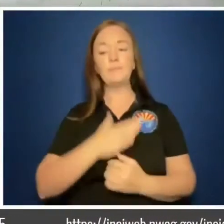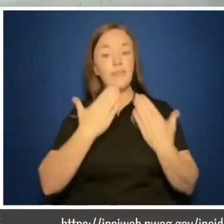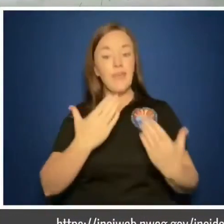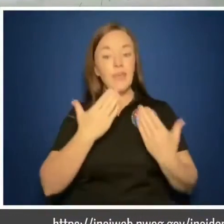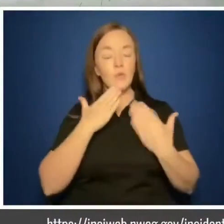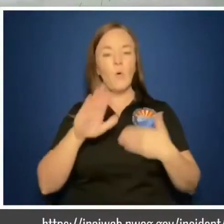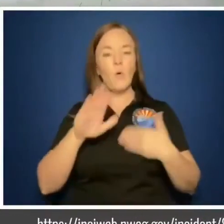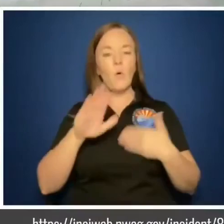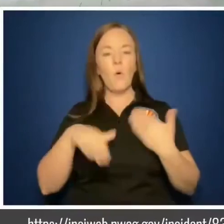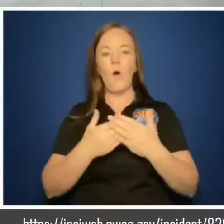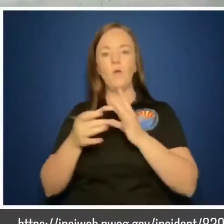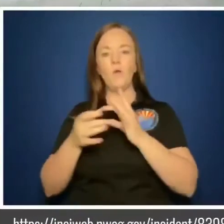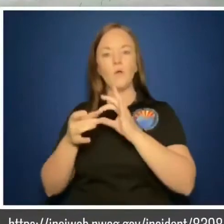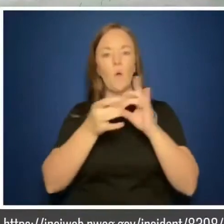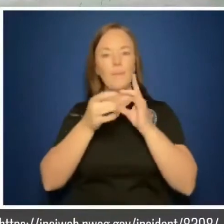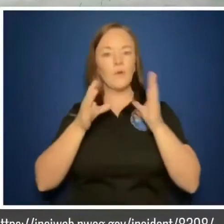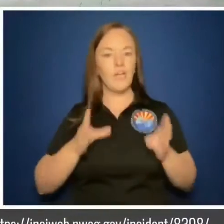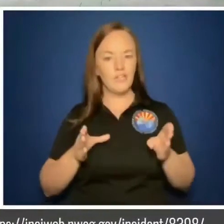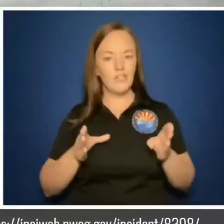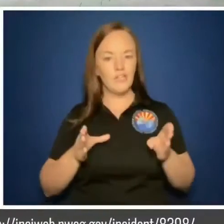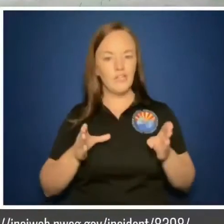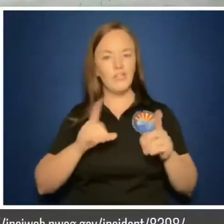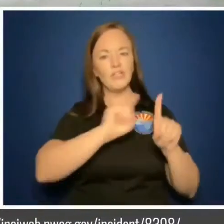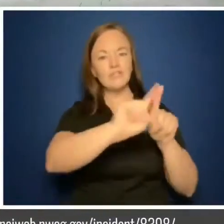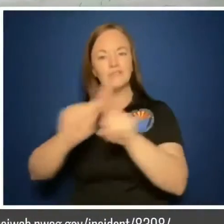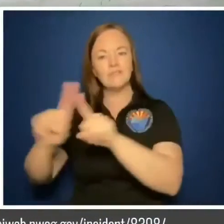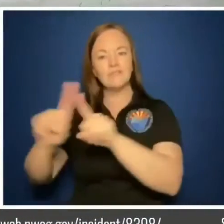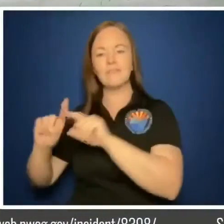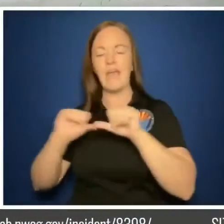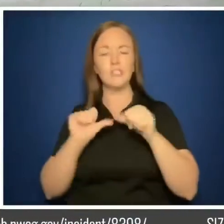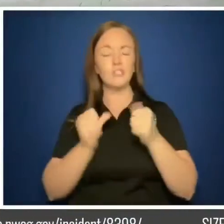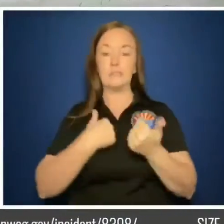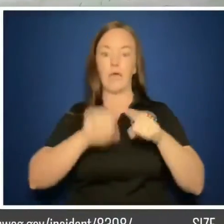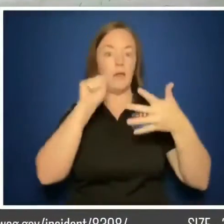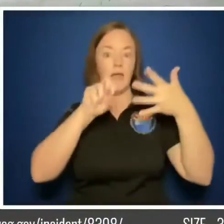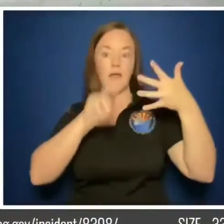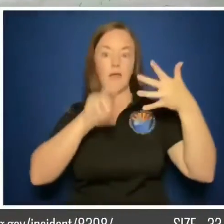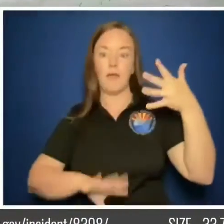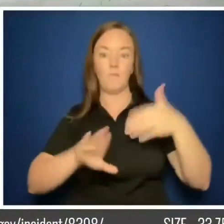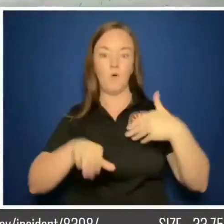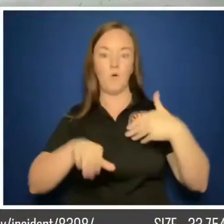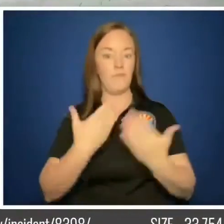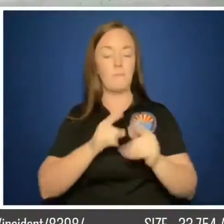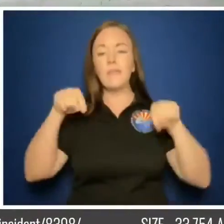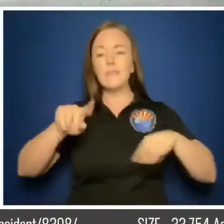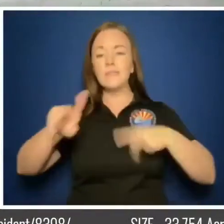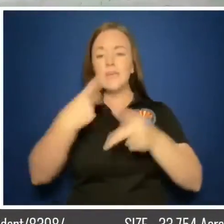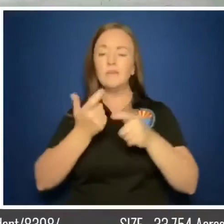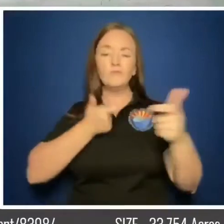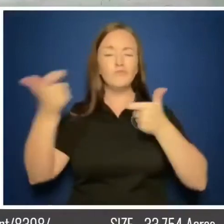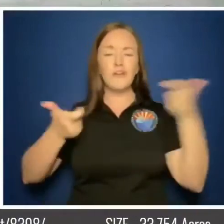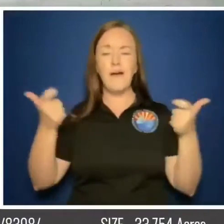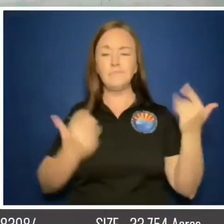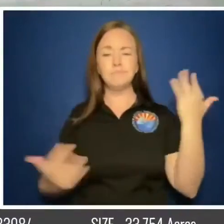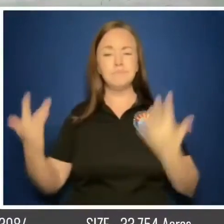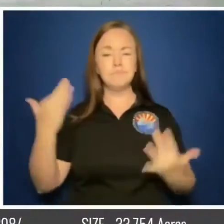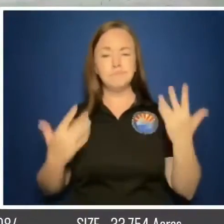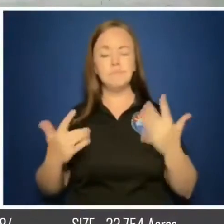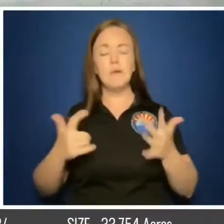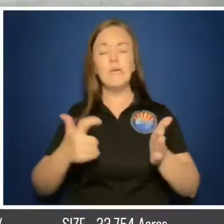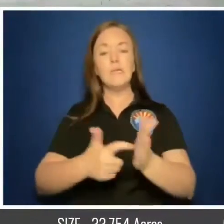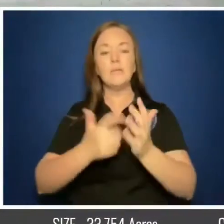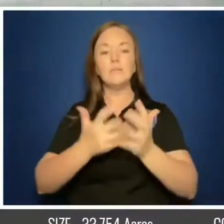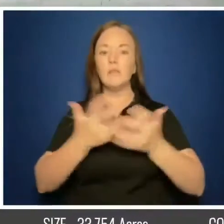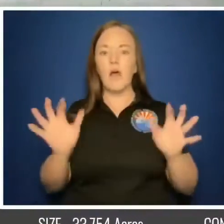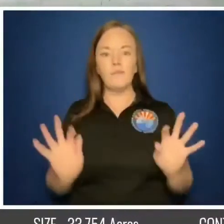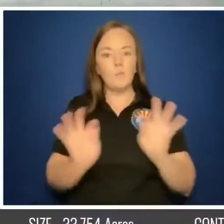cooperators. I can't even begin to name them all, but in an incident like this, it takes a lot of key folks